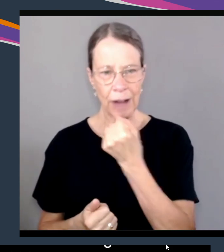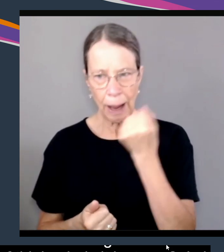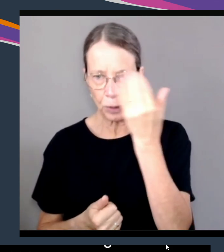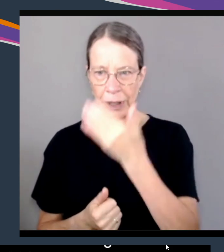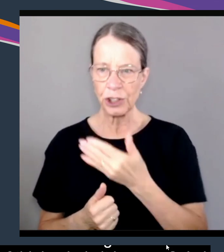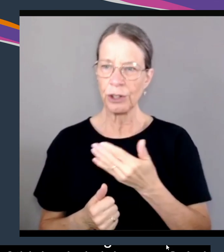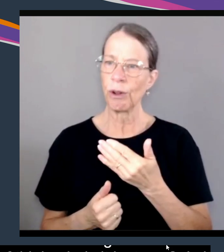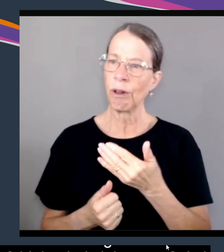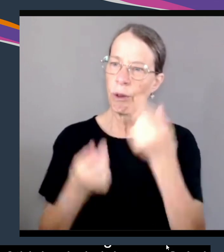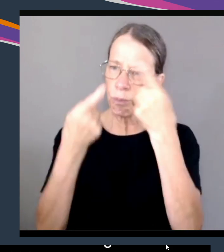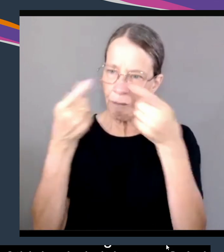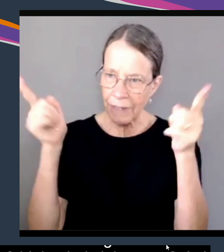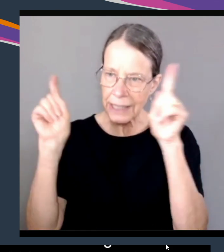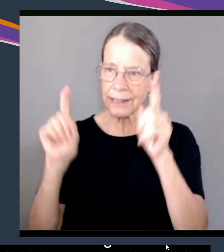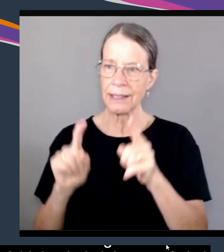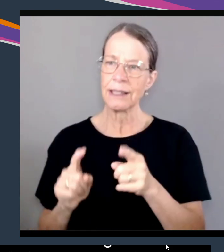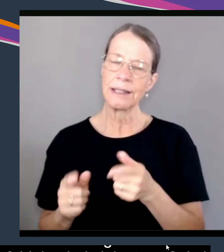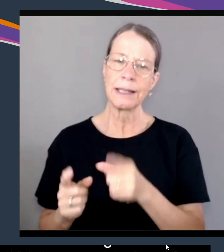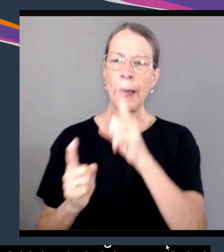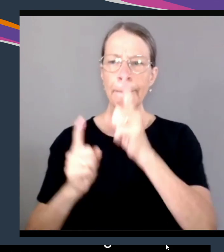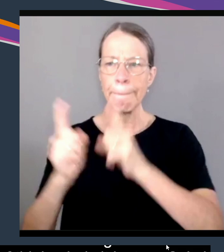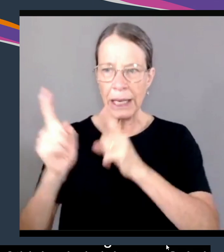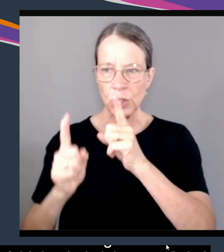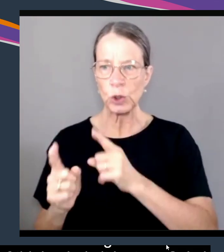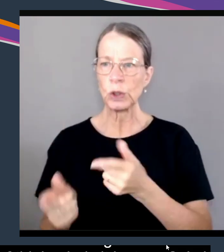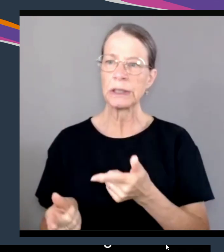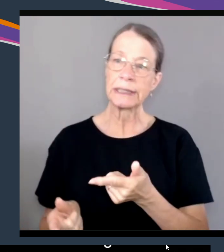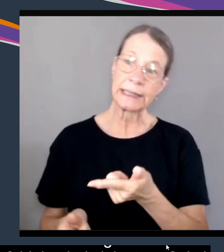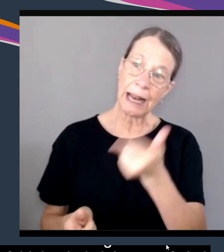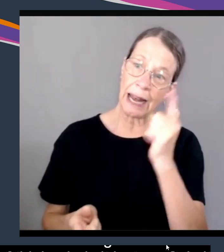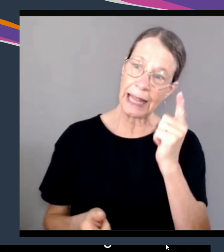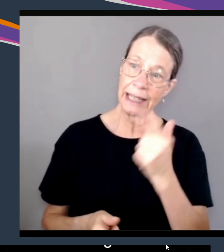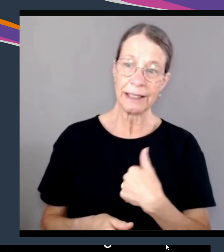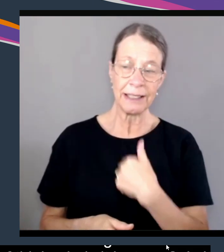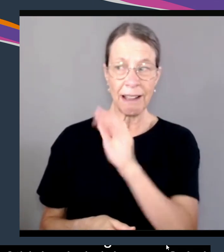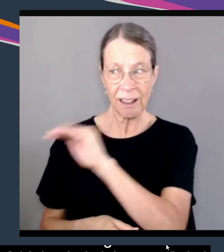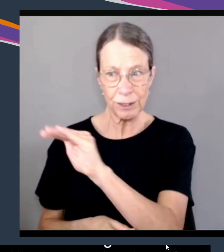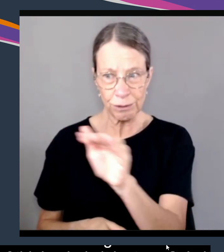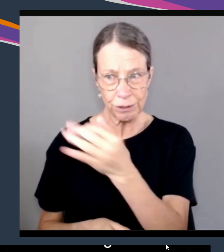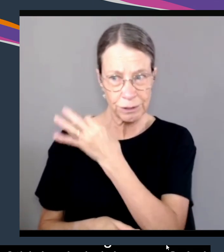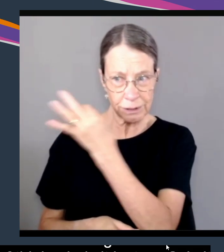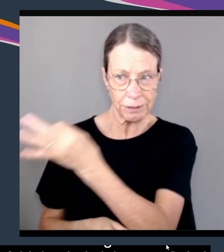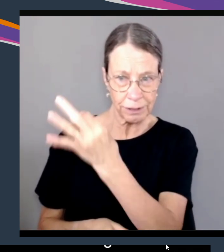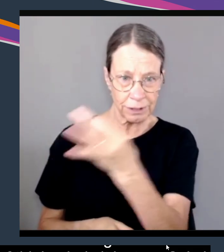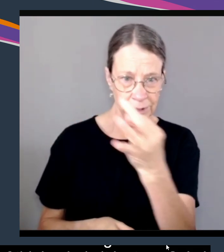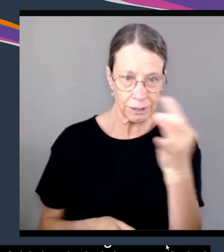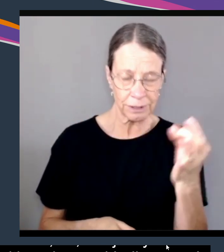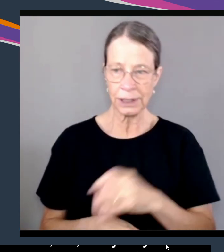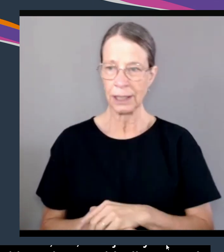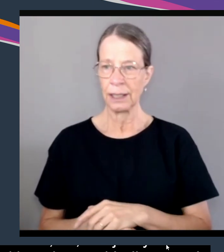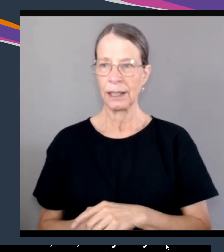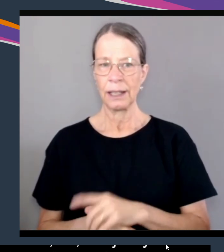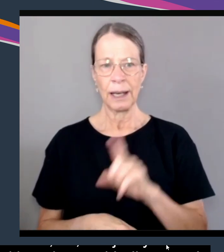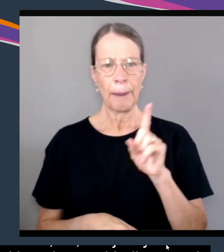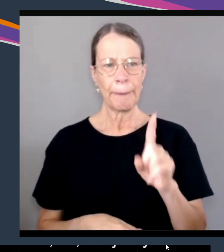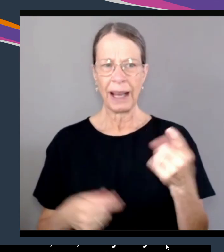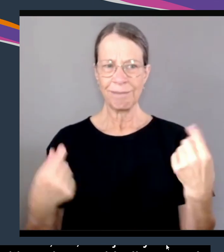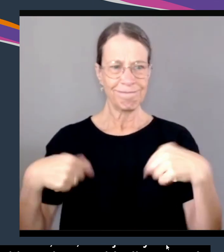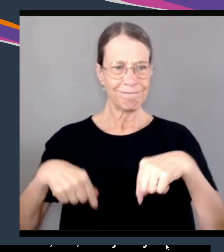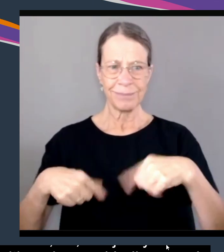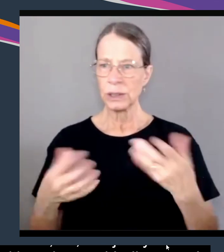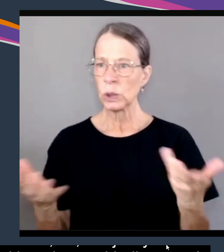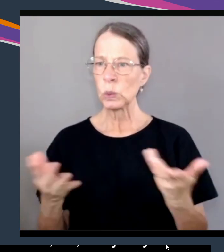could turn to. And I'm kind of going, well, where are all the deaf people? And I did not have that.